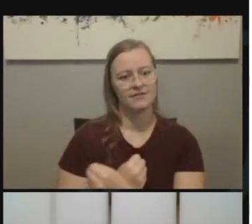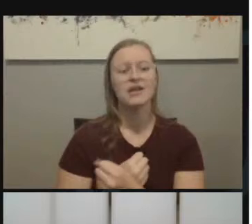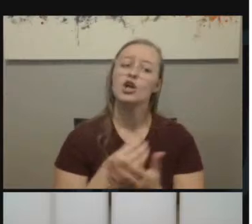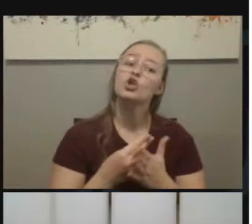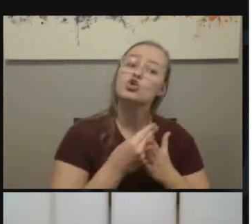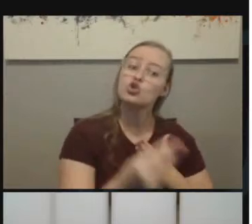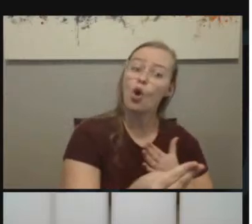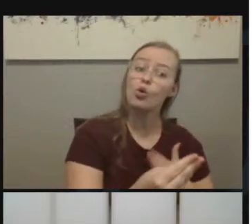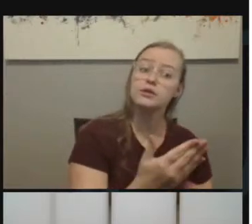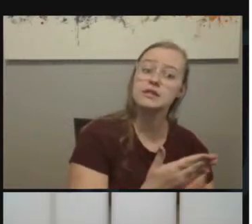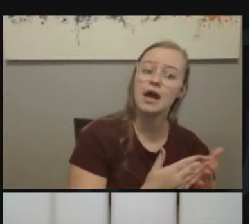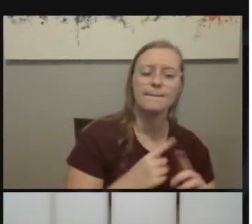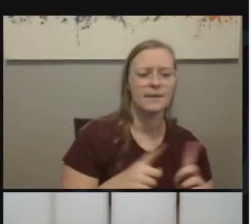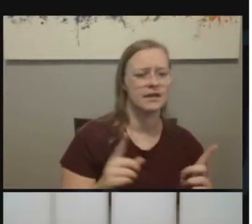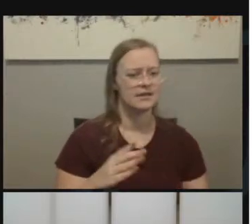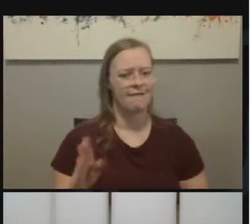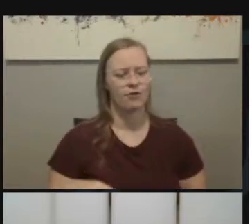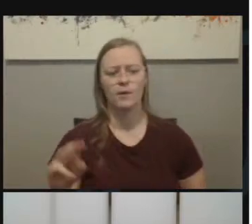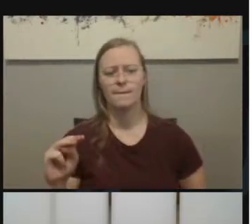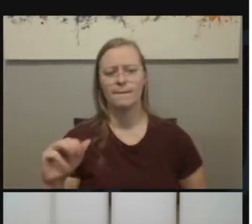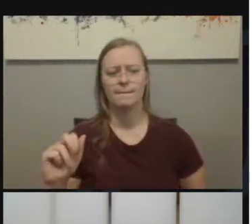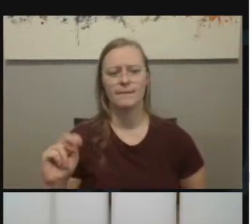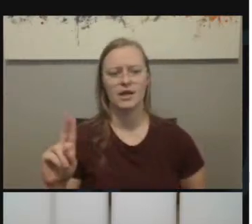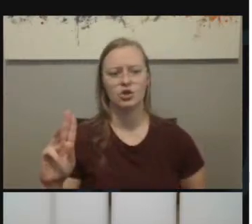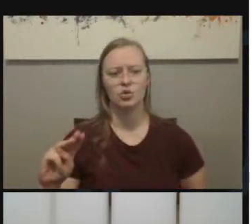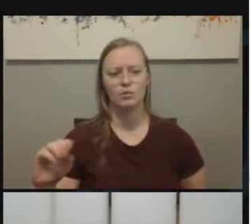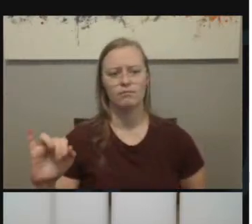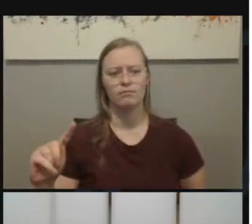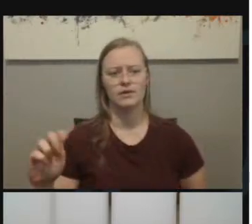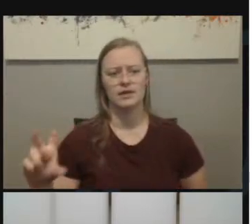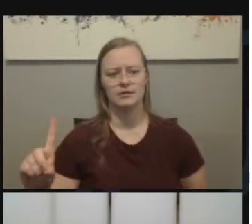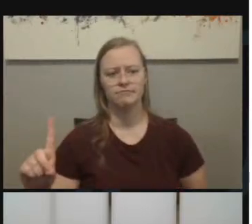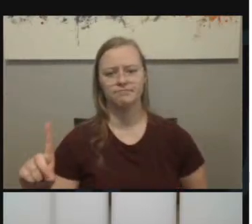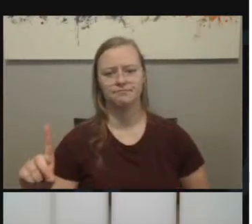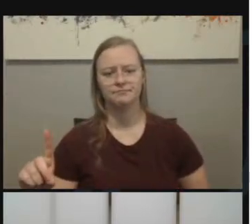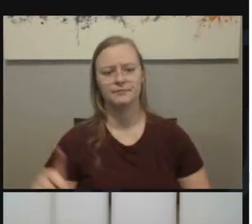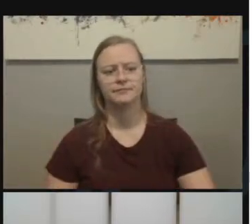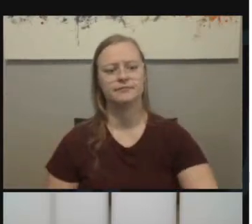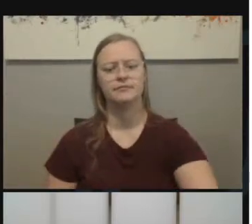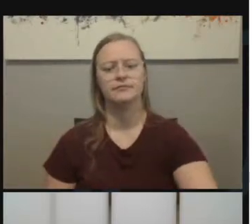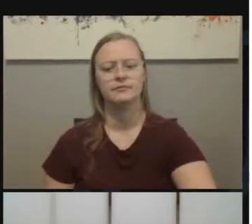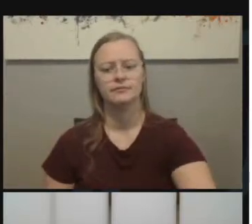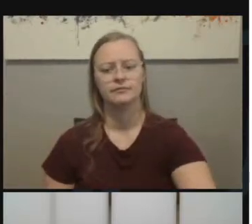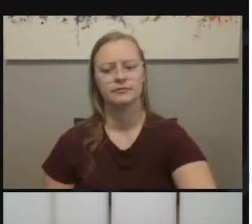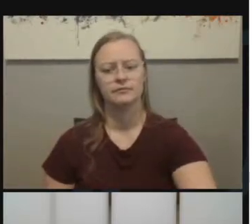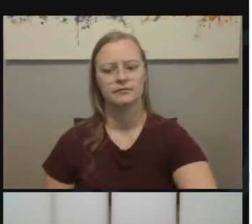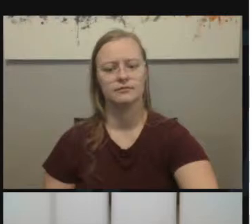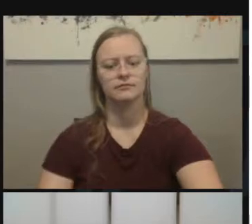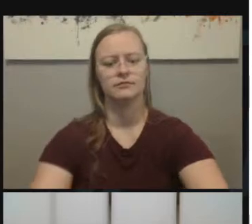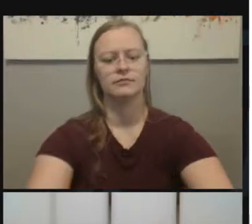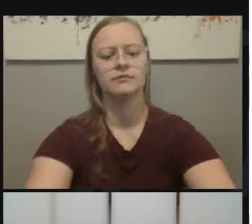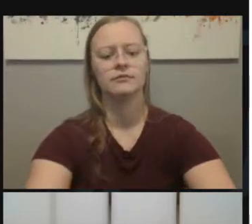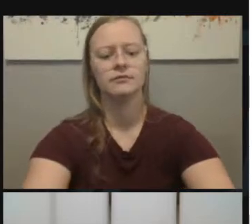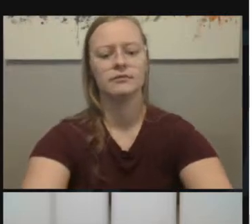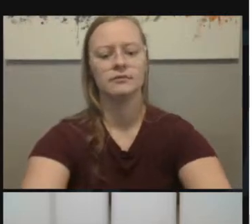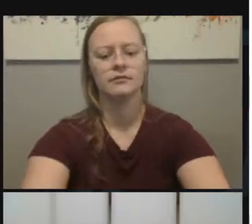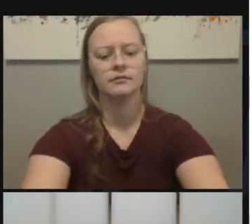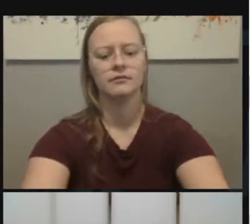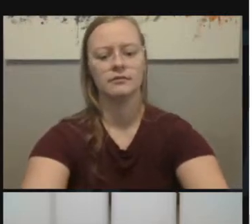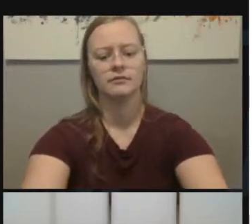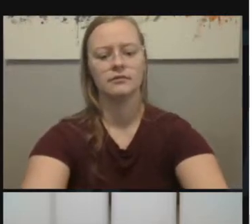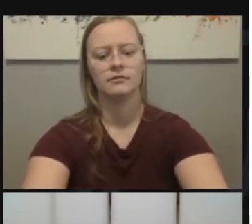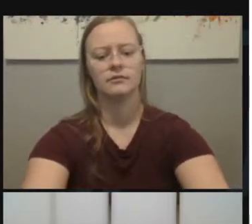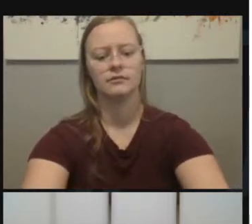but they never manumitted. But here we have the beginnings of tracing